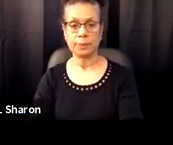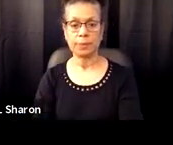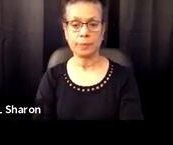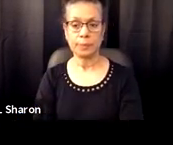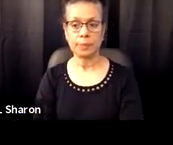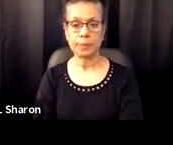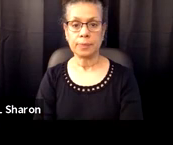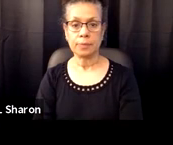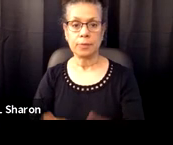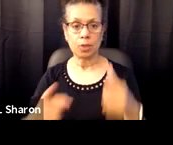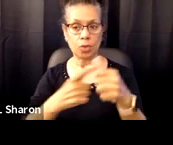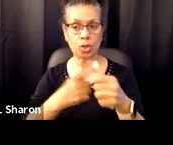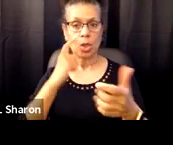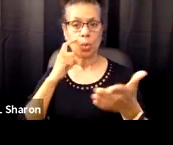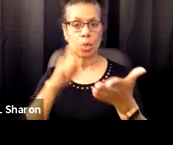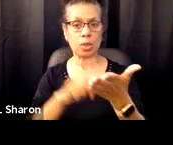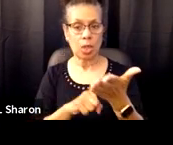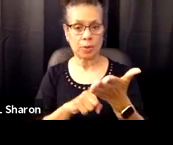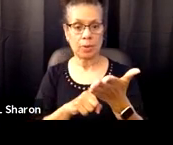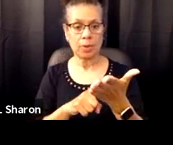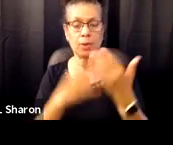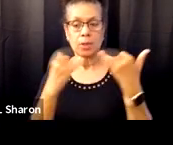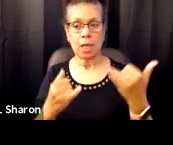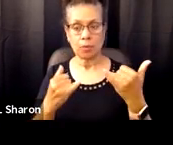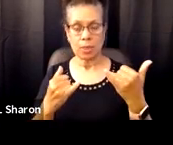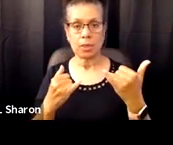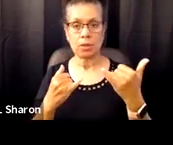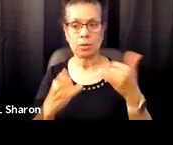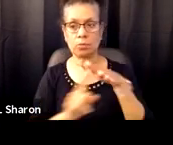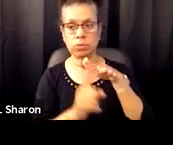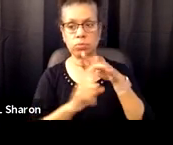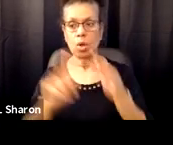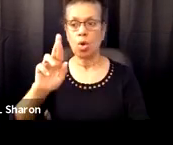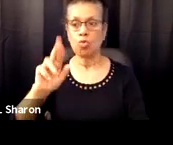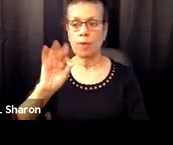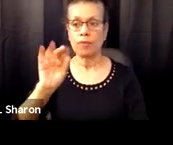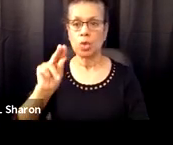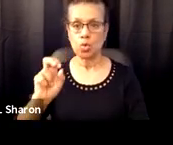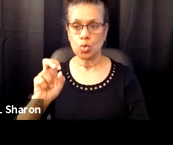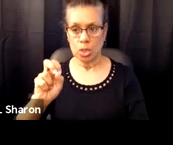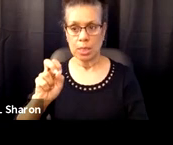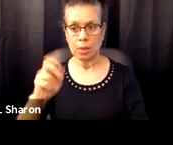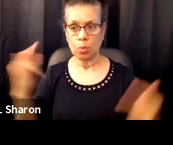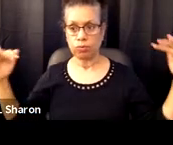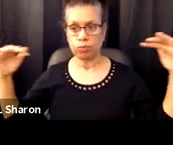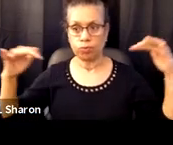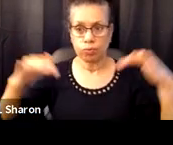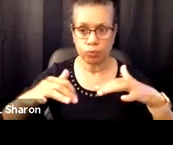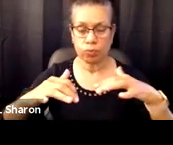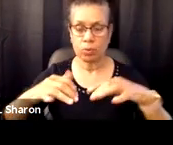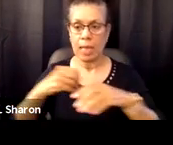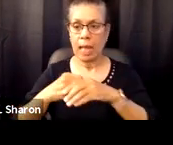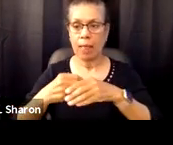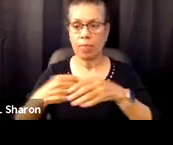first i want to acknowledge the current haitian refugee crisis at the u.s border i know many of our students